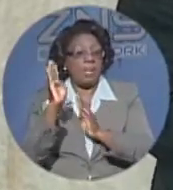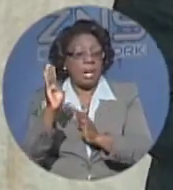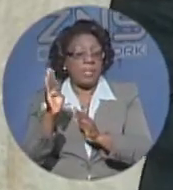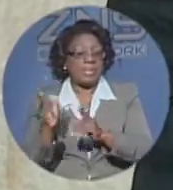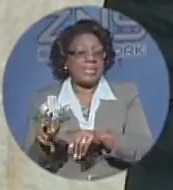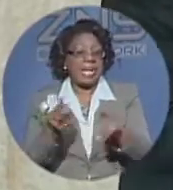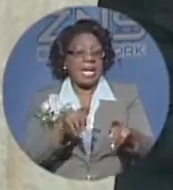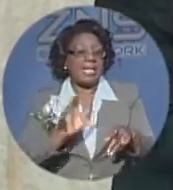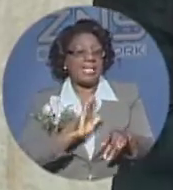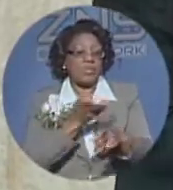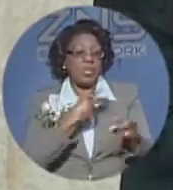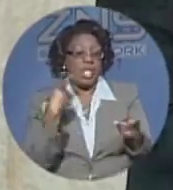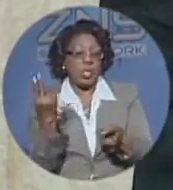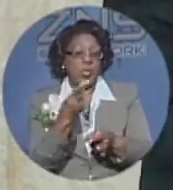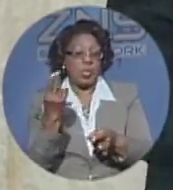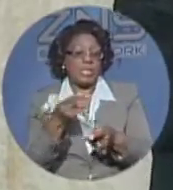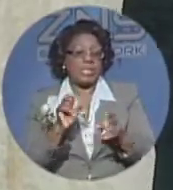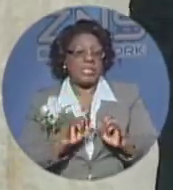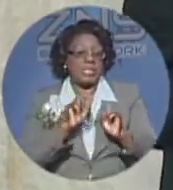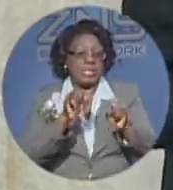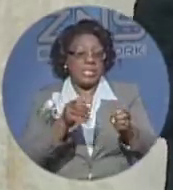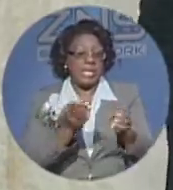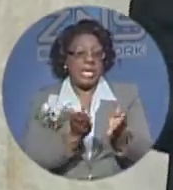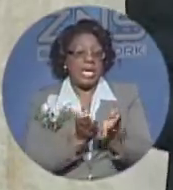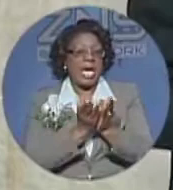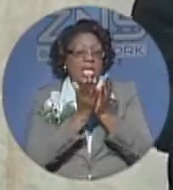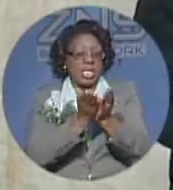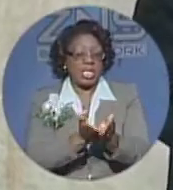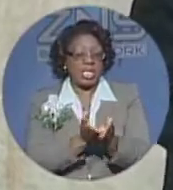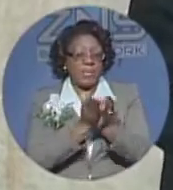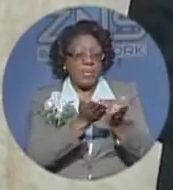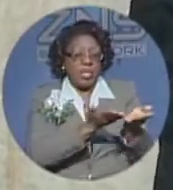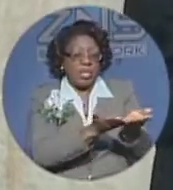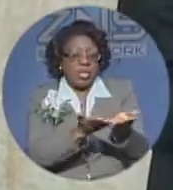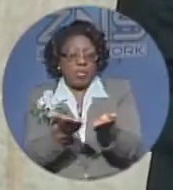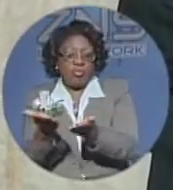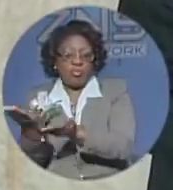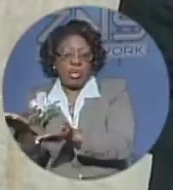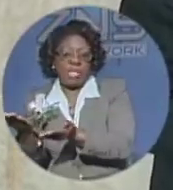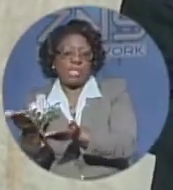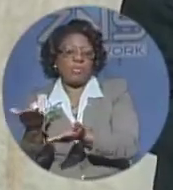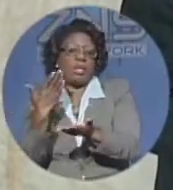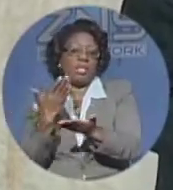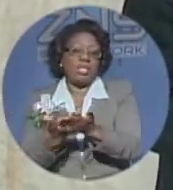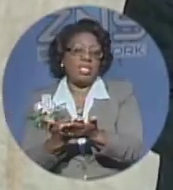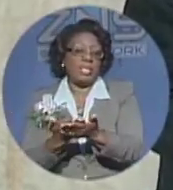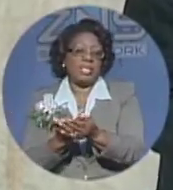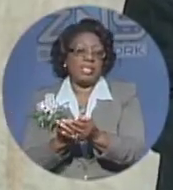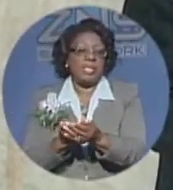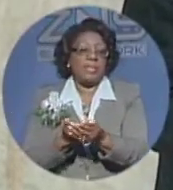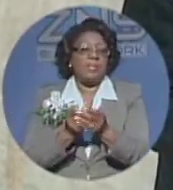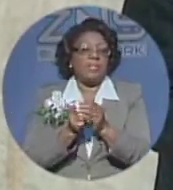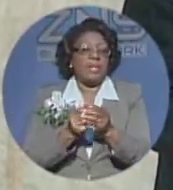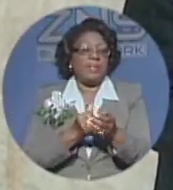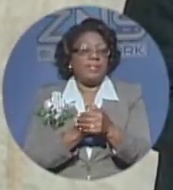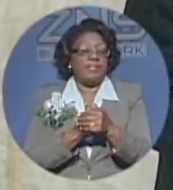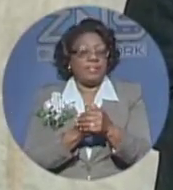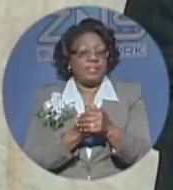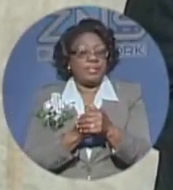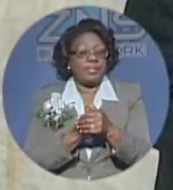import-based, and we get a lot of goods and services, or goods that we consume via